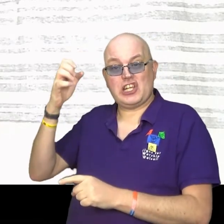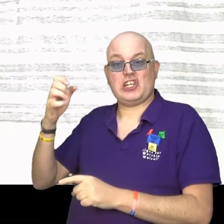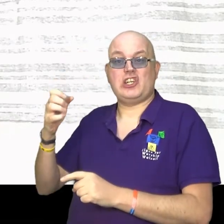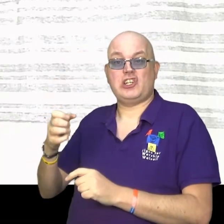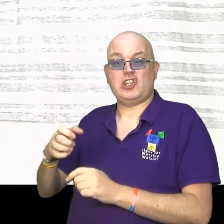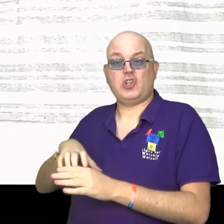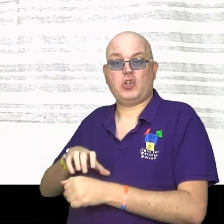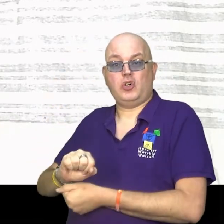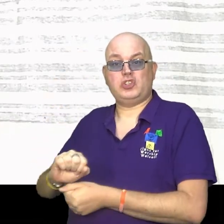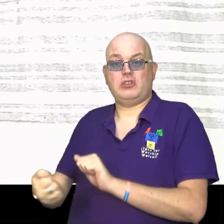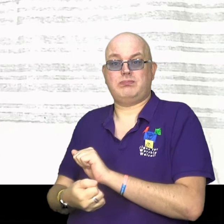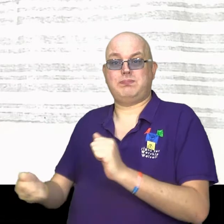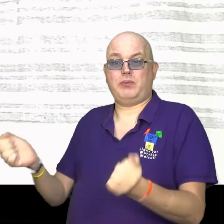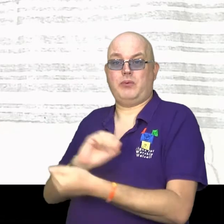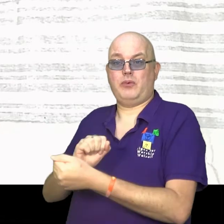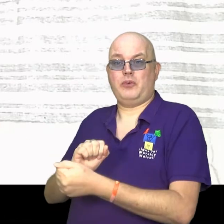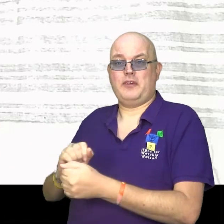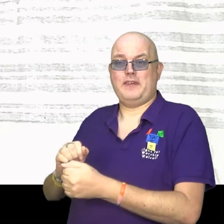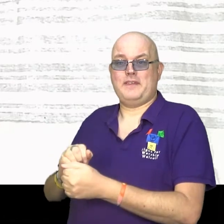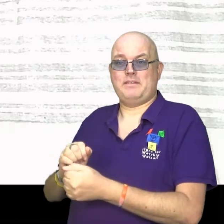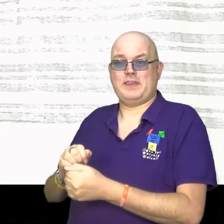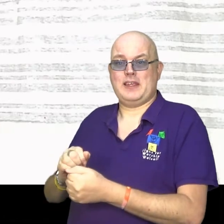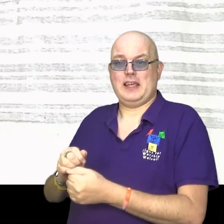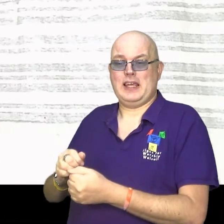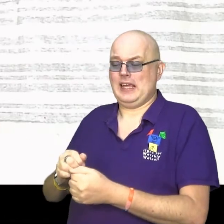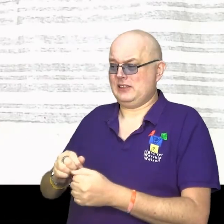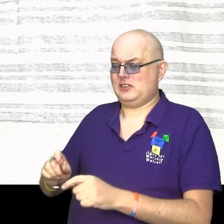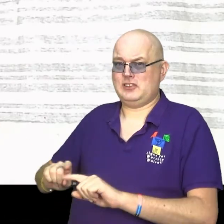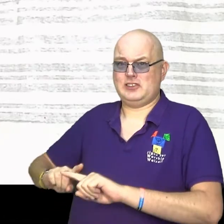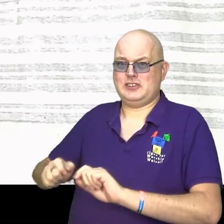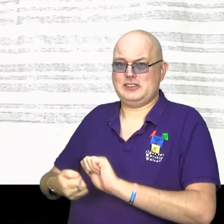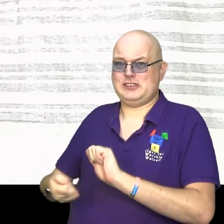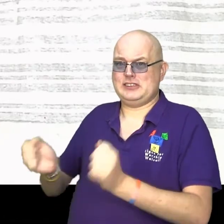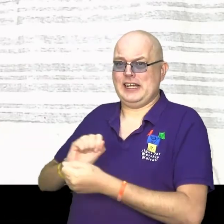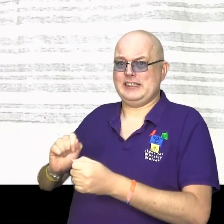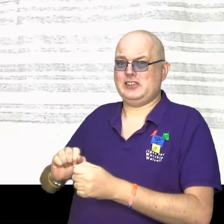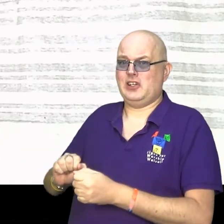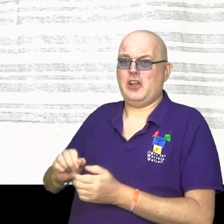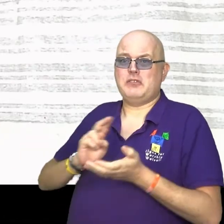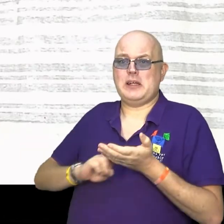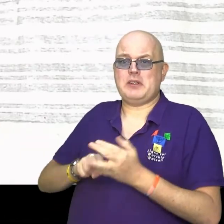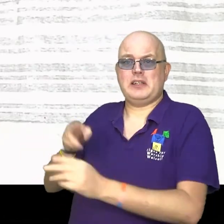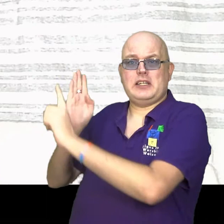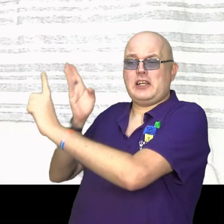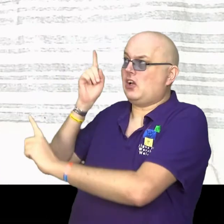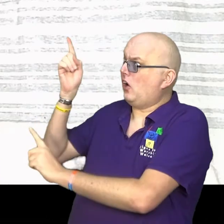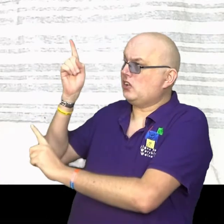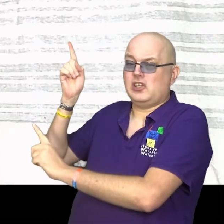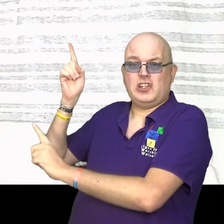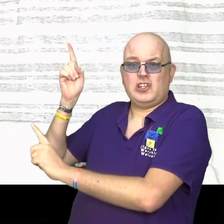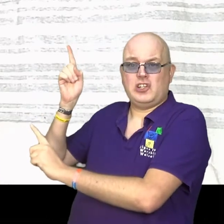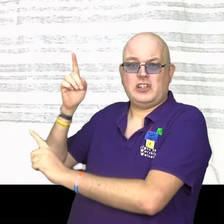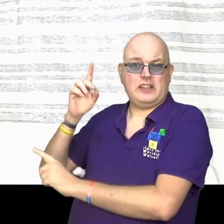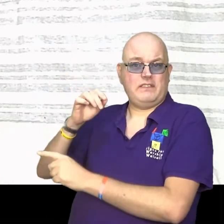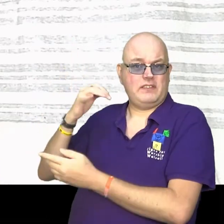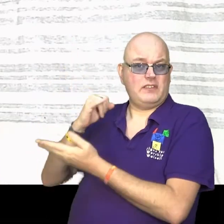king and the culture seemed to have become so far removed from the truth that led to Nebuchadnezzar's acknowledgement of the